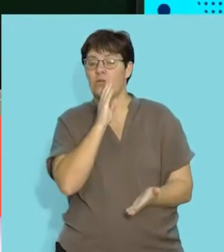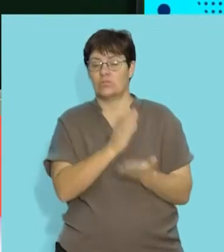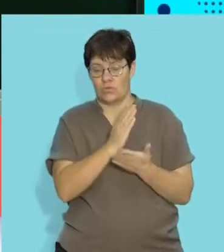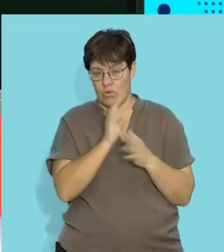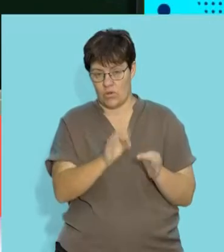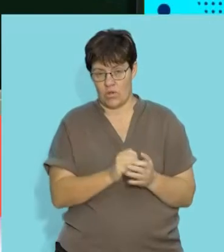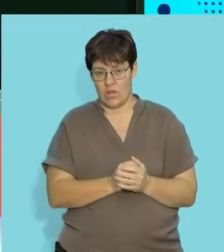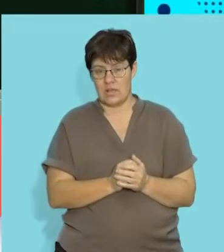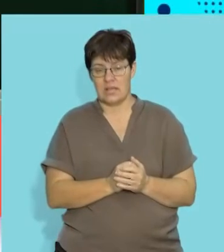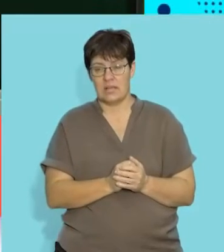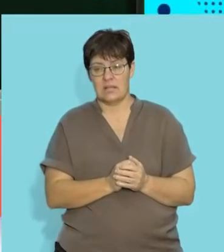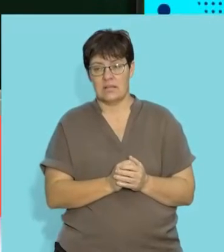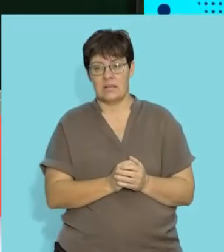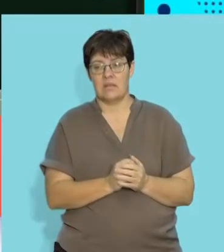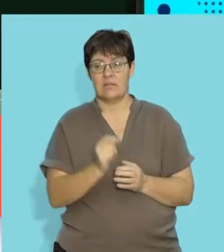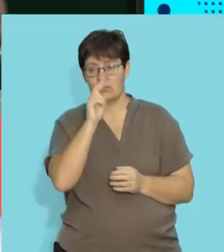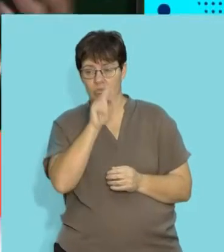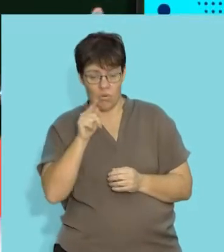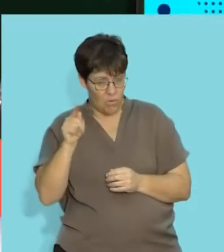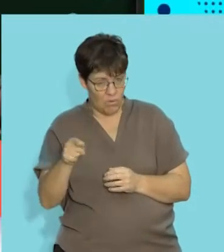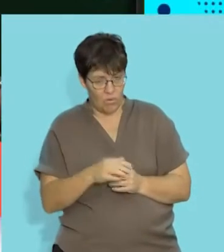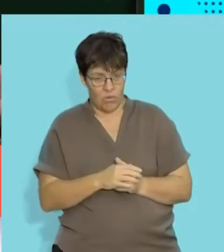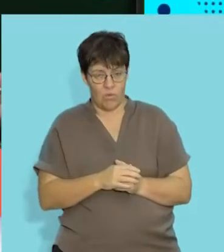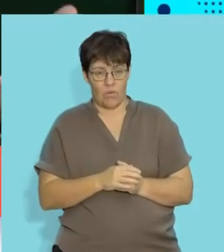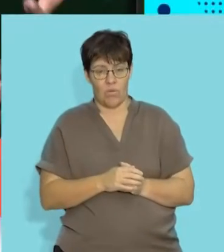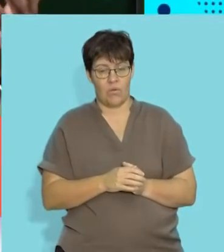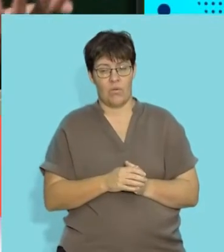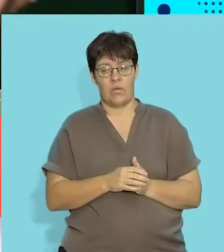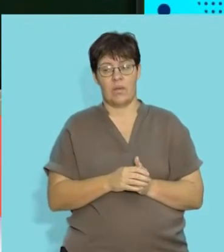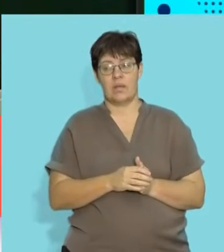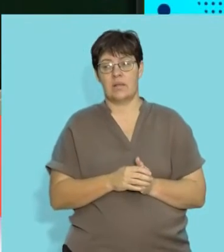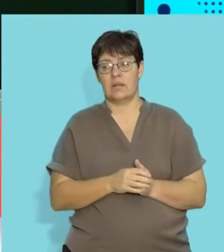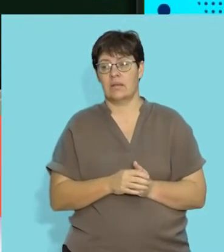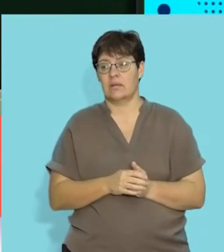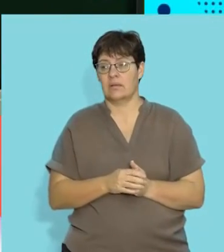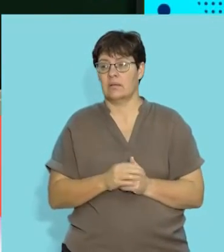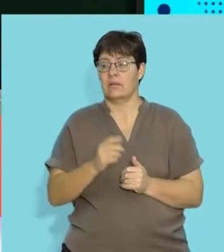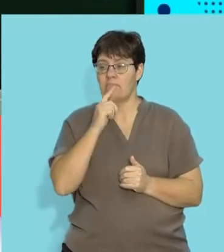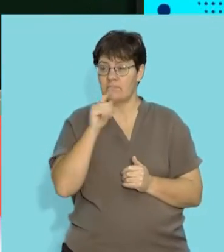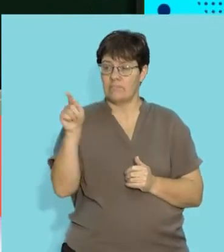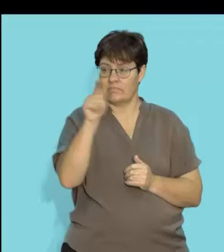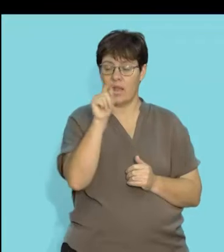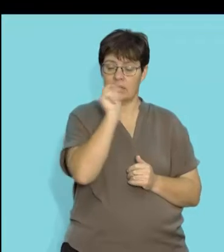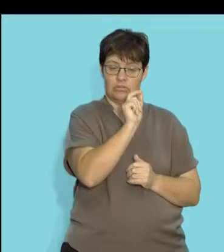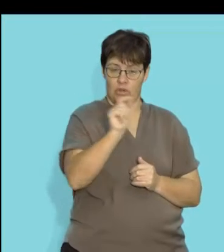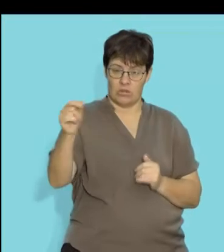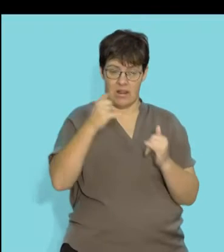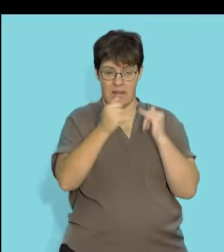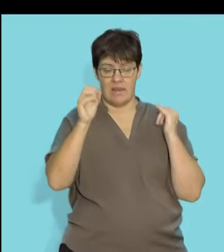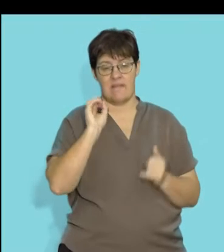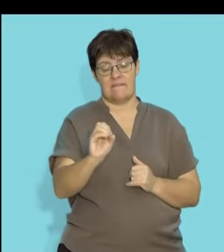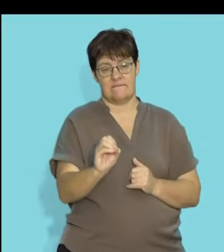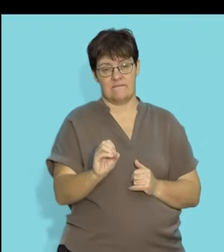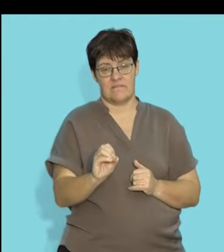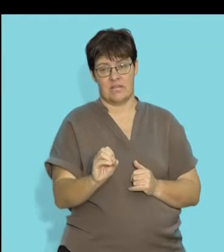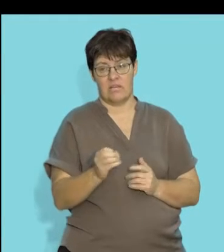please just make sure. And then at times, as we saw on this one, just to go back, you see it with a